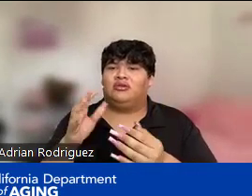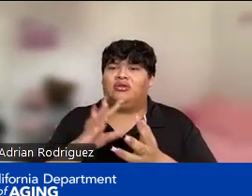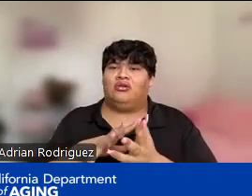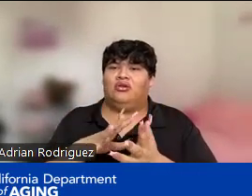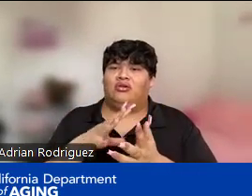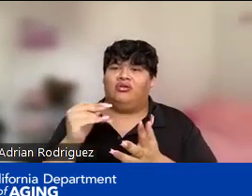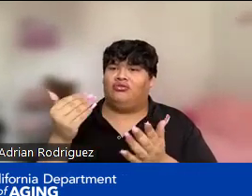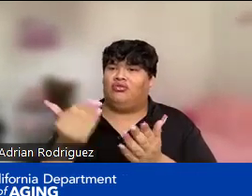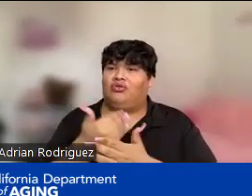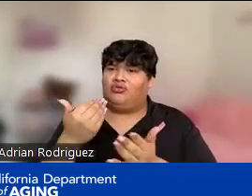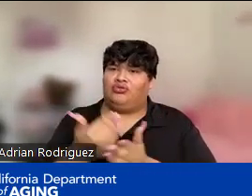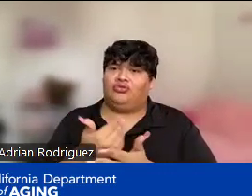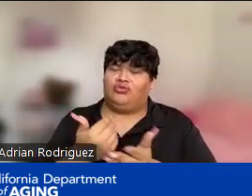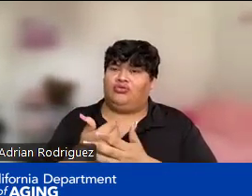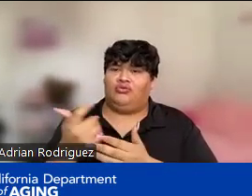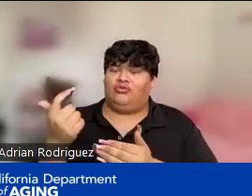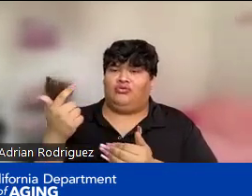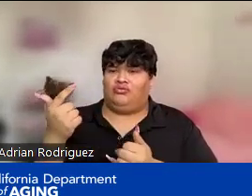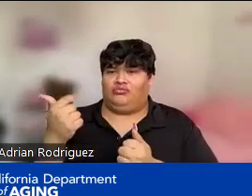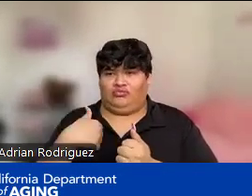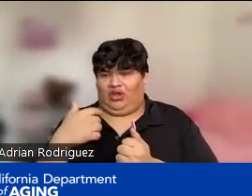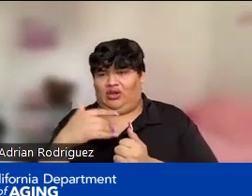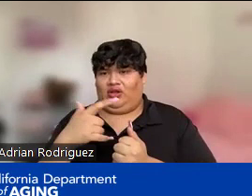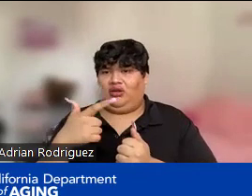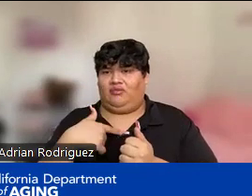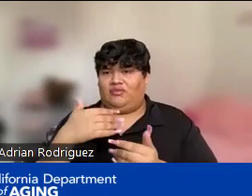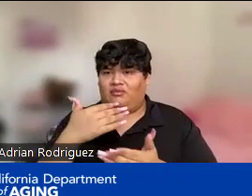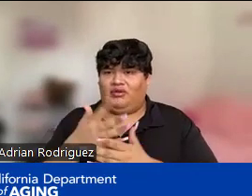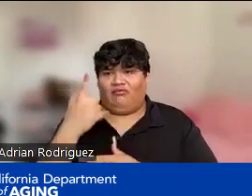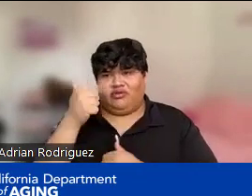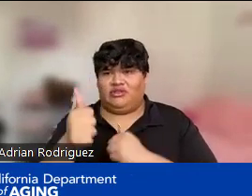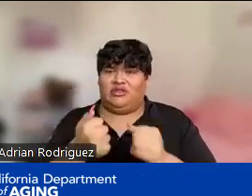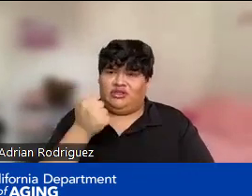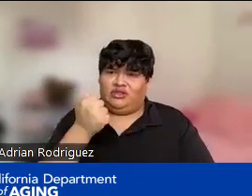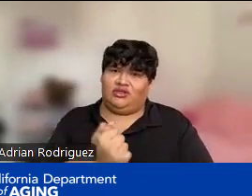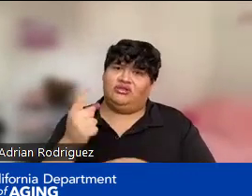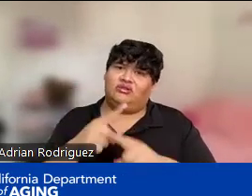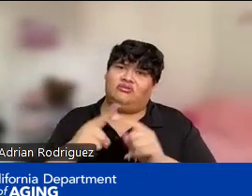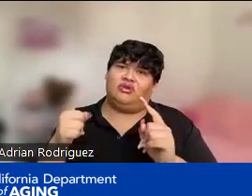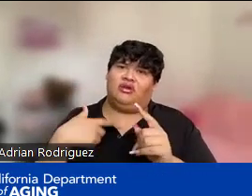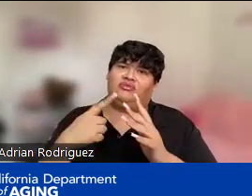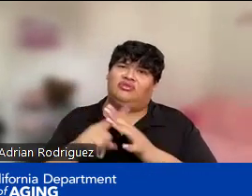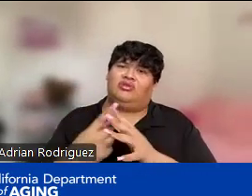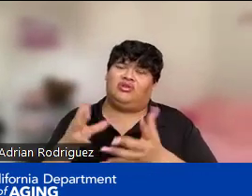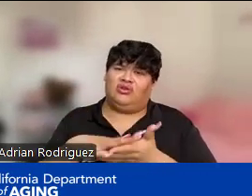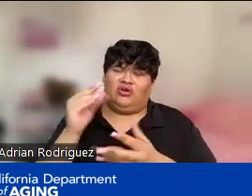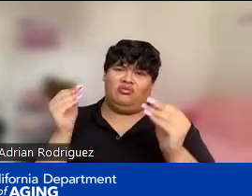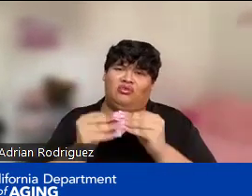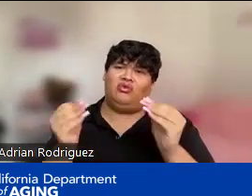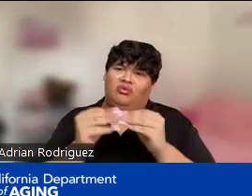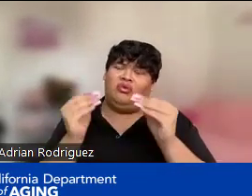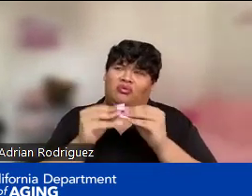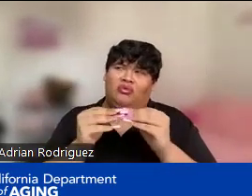like new. I guess I've been at this for 10 years, but I'm starting to learn more and more